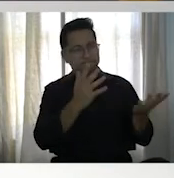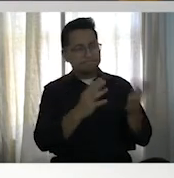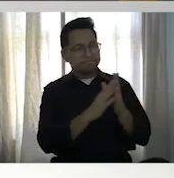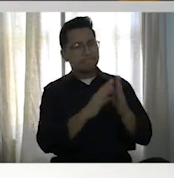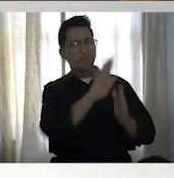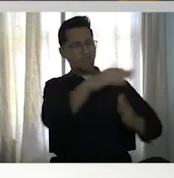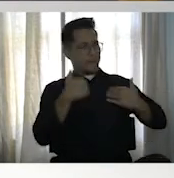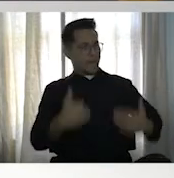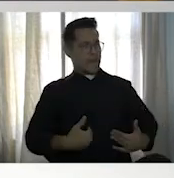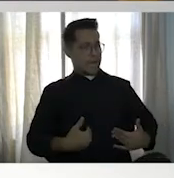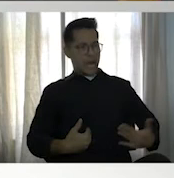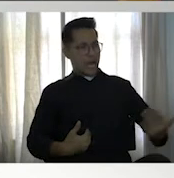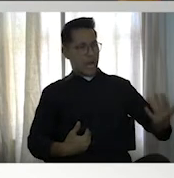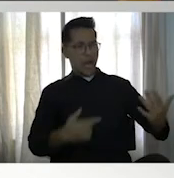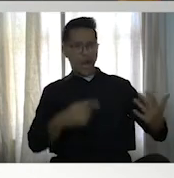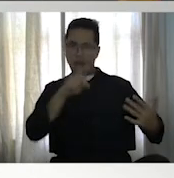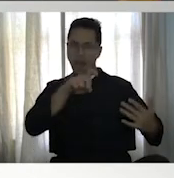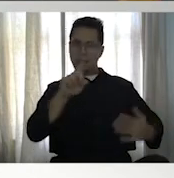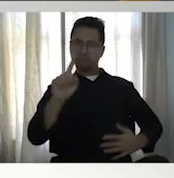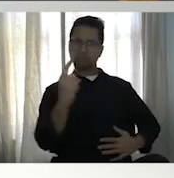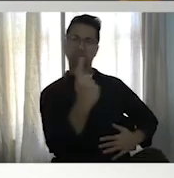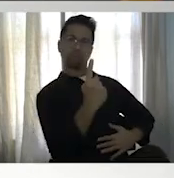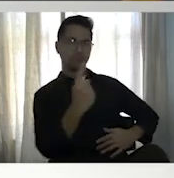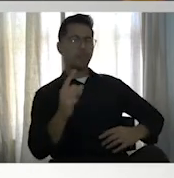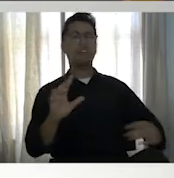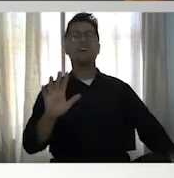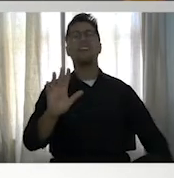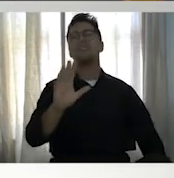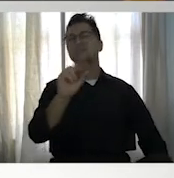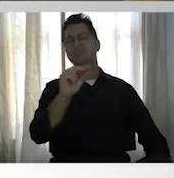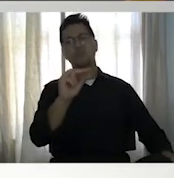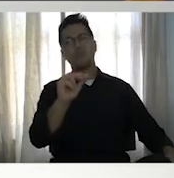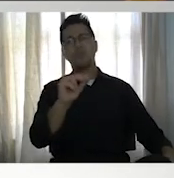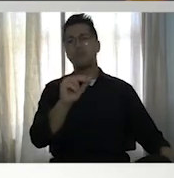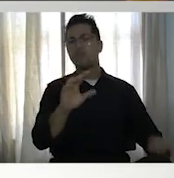well, your body. It has to. No. Oh no.